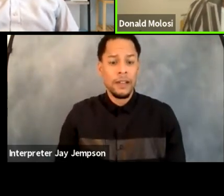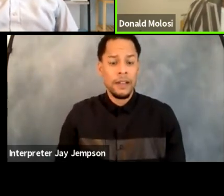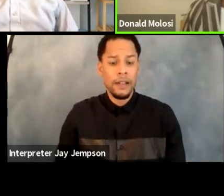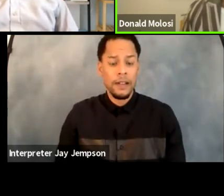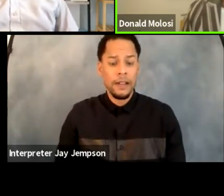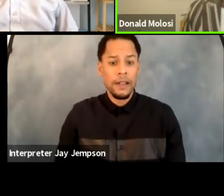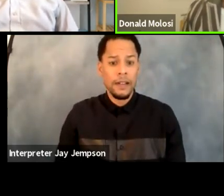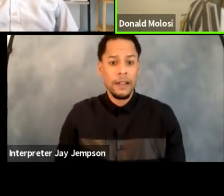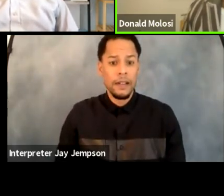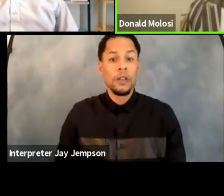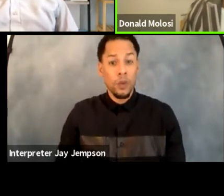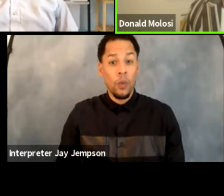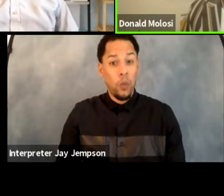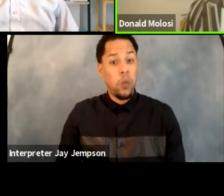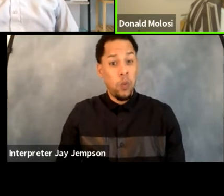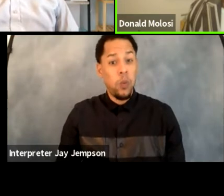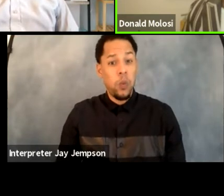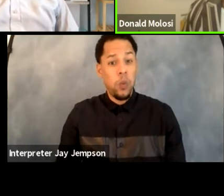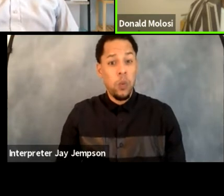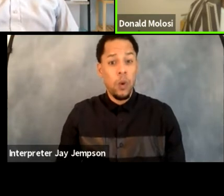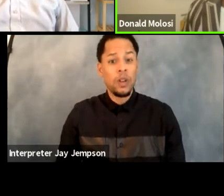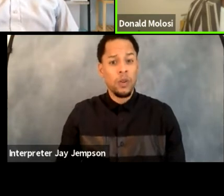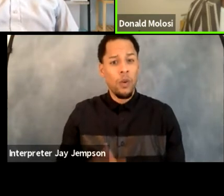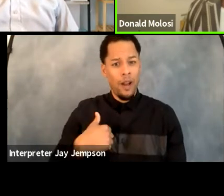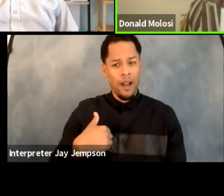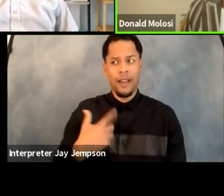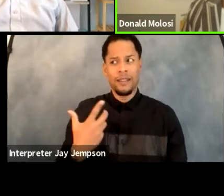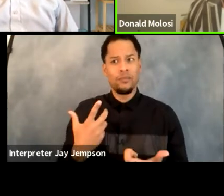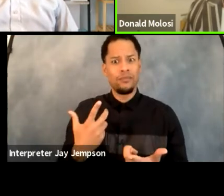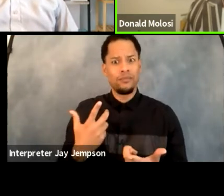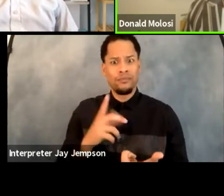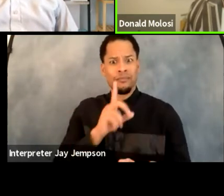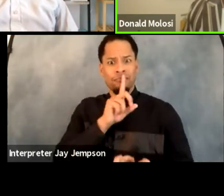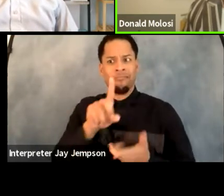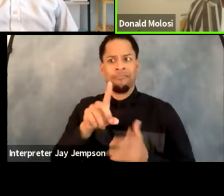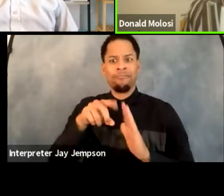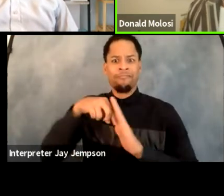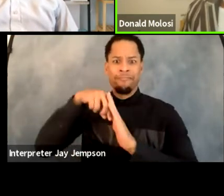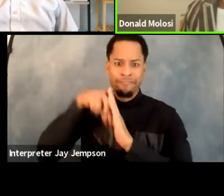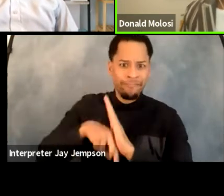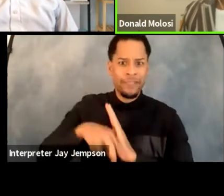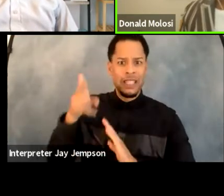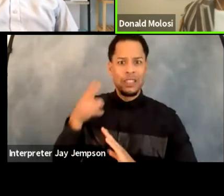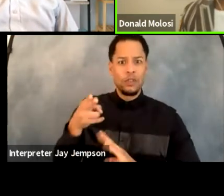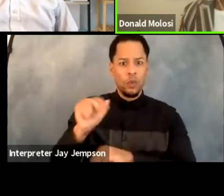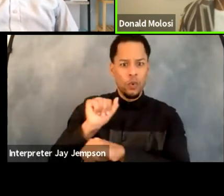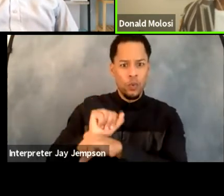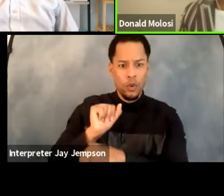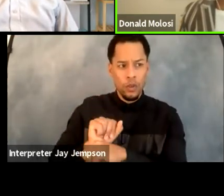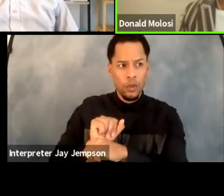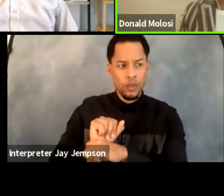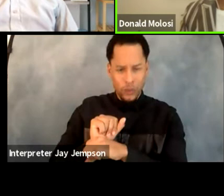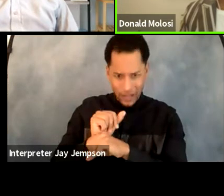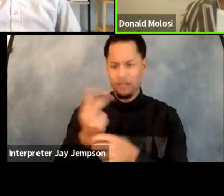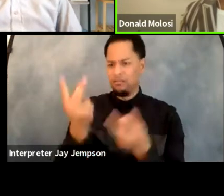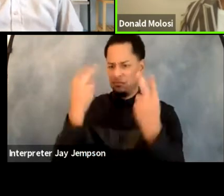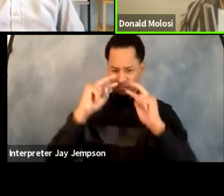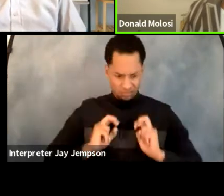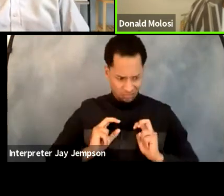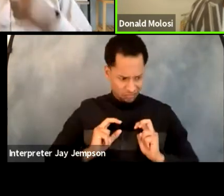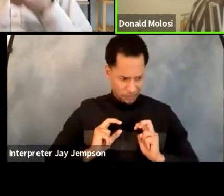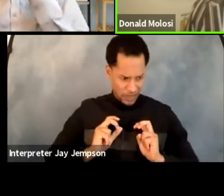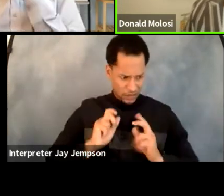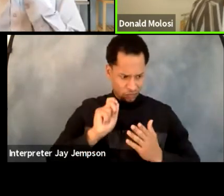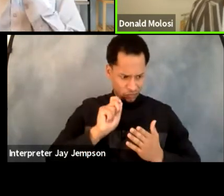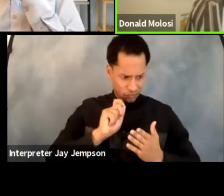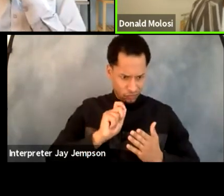to really do almost like historical work. And at some point I thought to myself, am I writing a play or am I writing